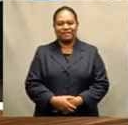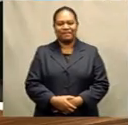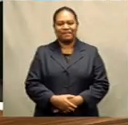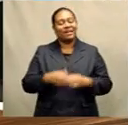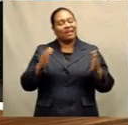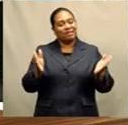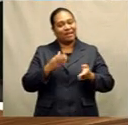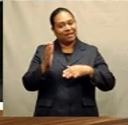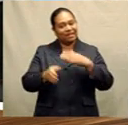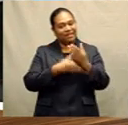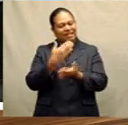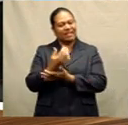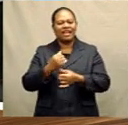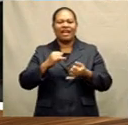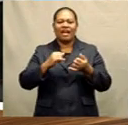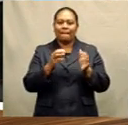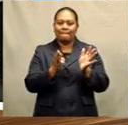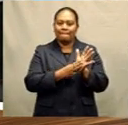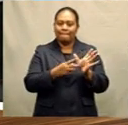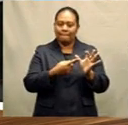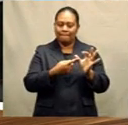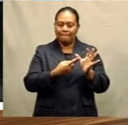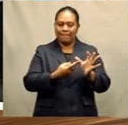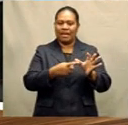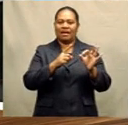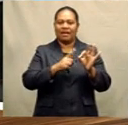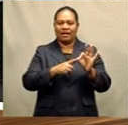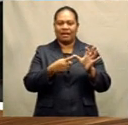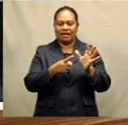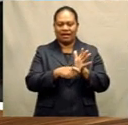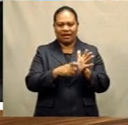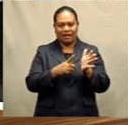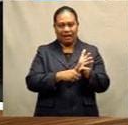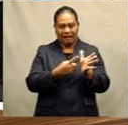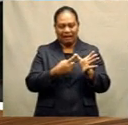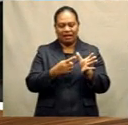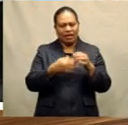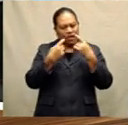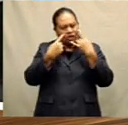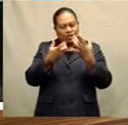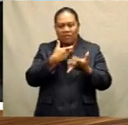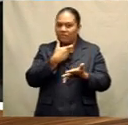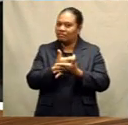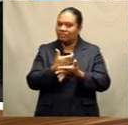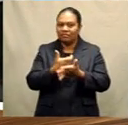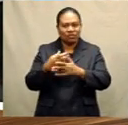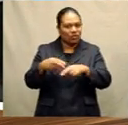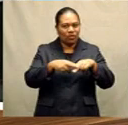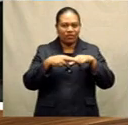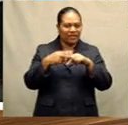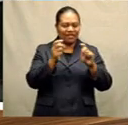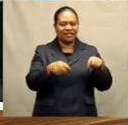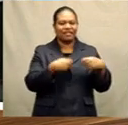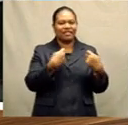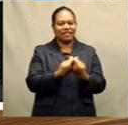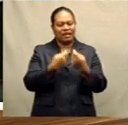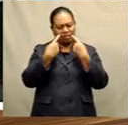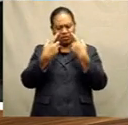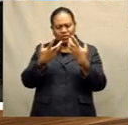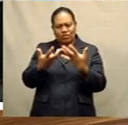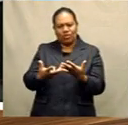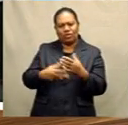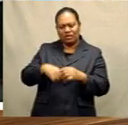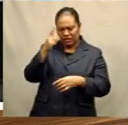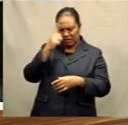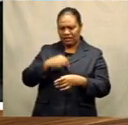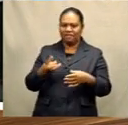In play of the day, Sireli Mangala had an outstanding Oceania Sevens tournament over the weekend for Fiji. The new find showing that he could